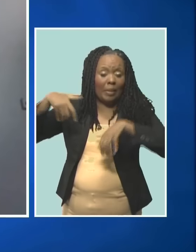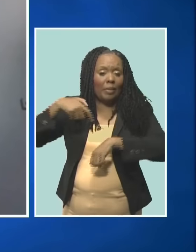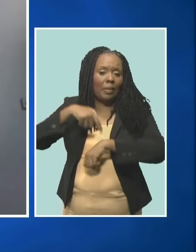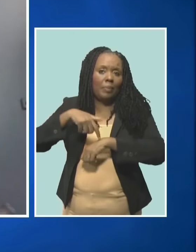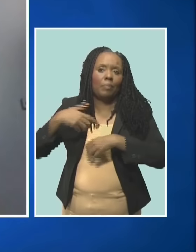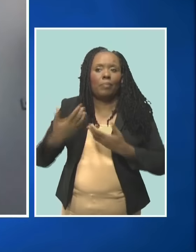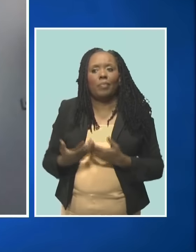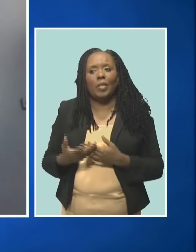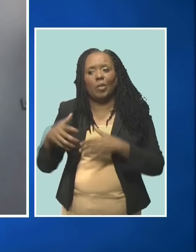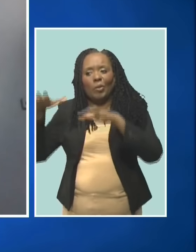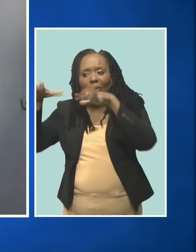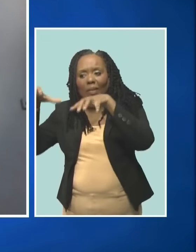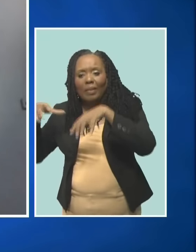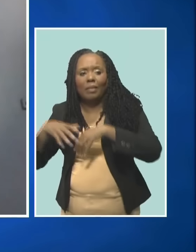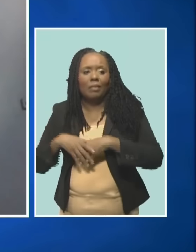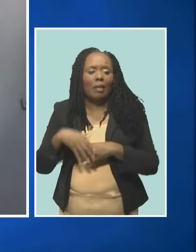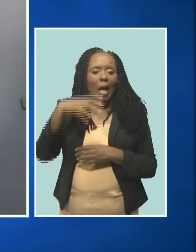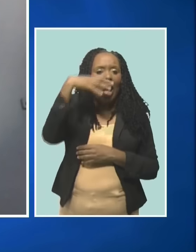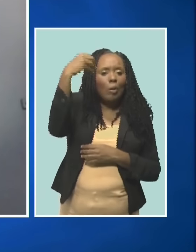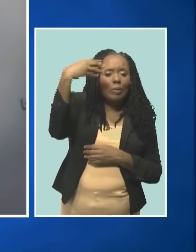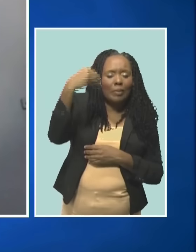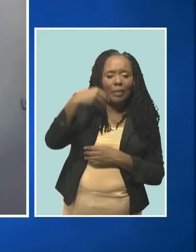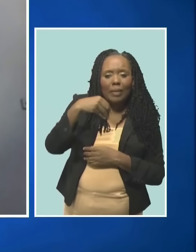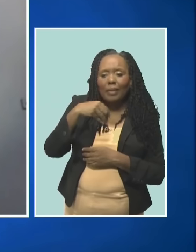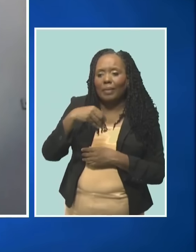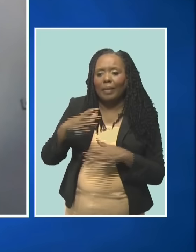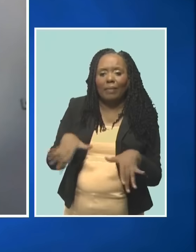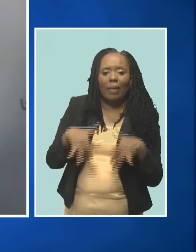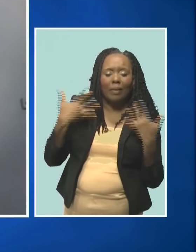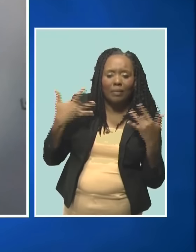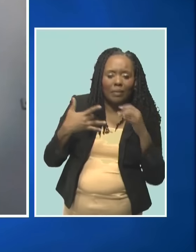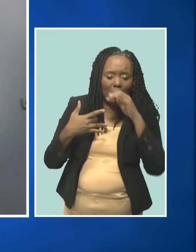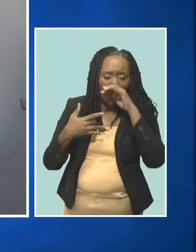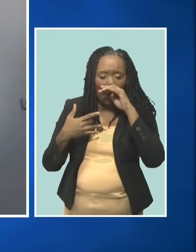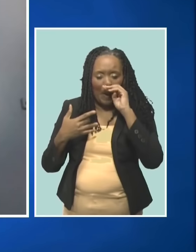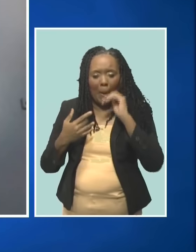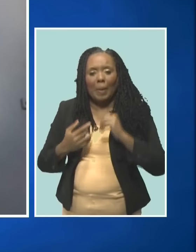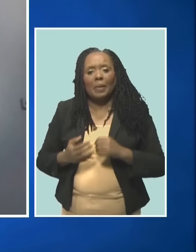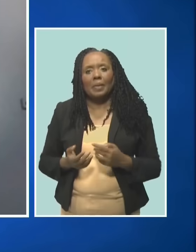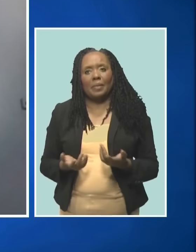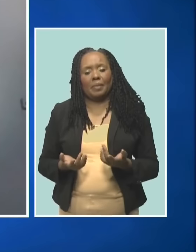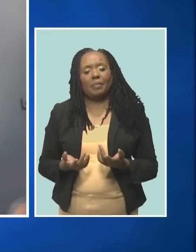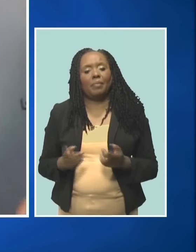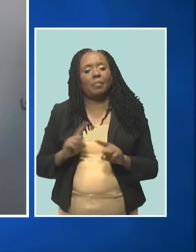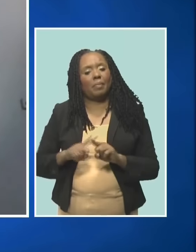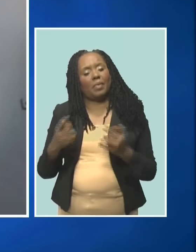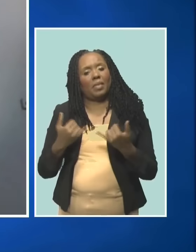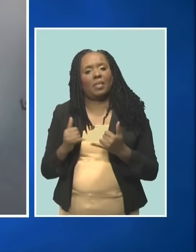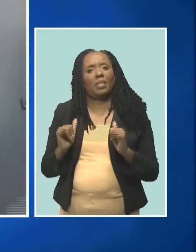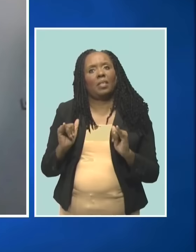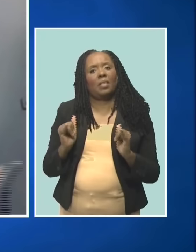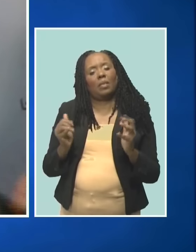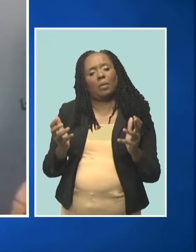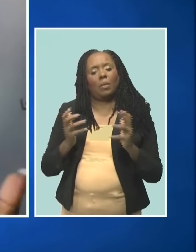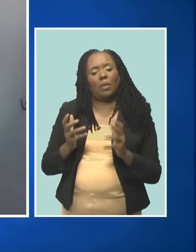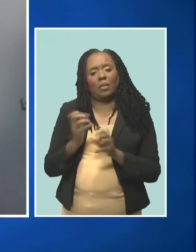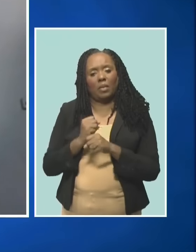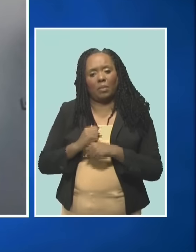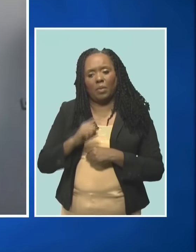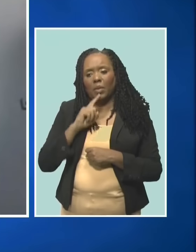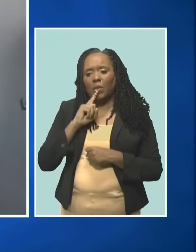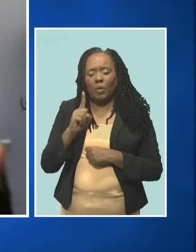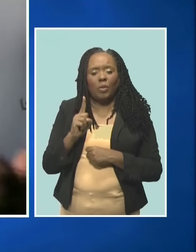both, yes, having ready, equipped indoor facilities, but also as well, still maintaining some elements of